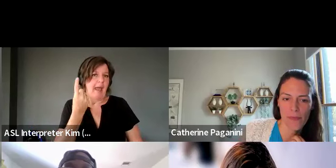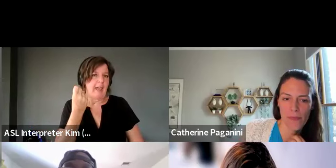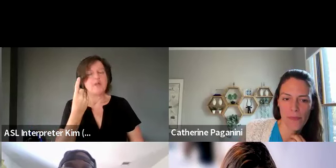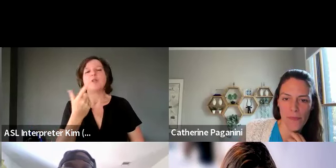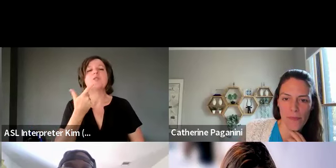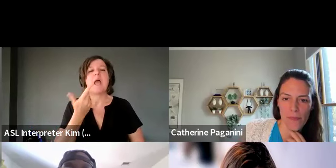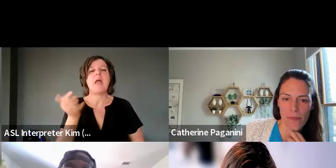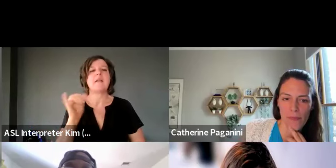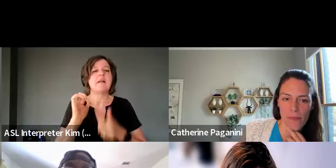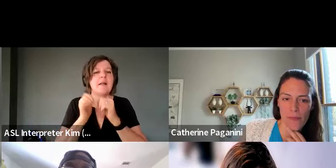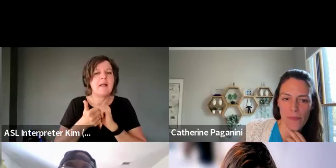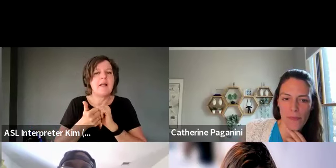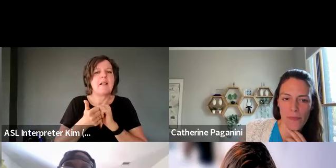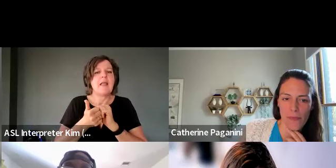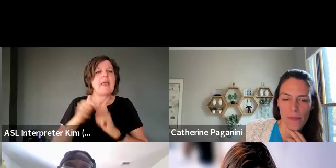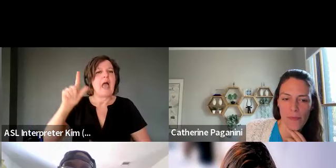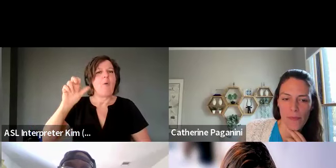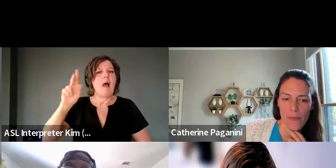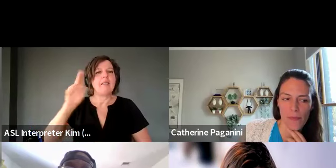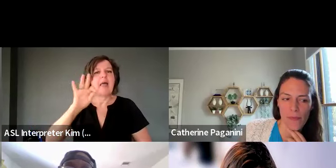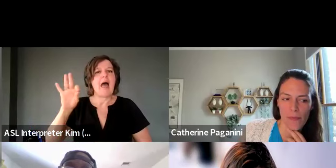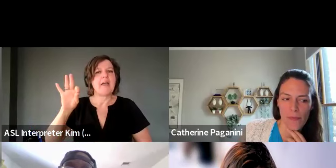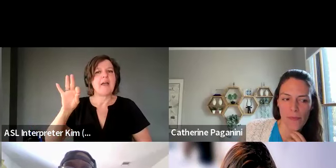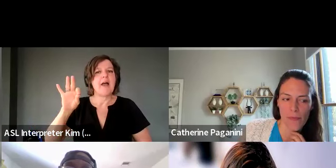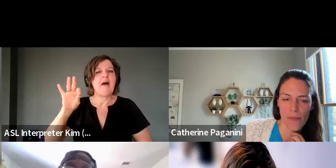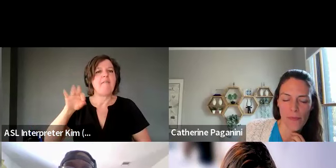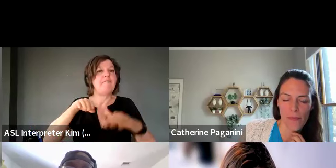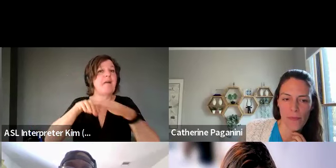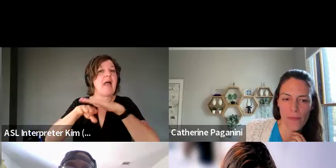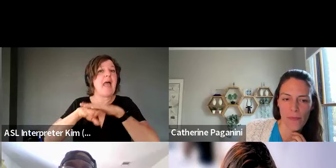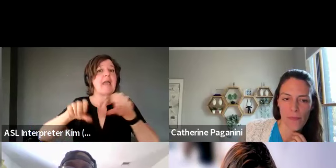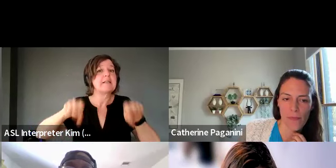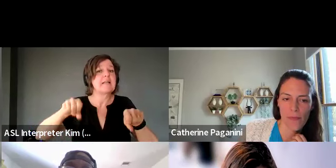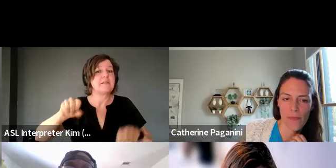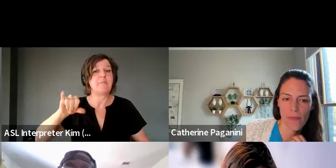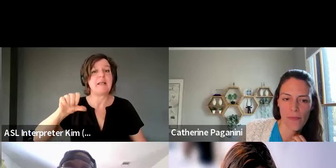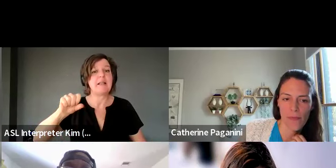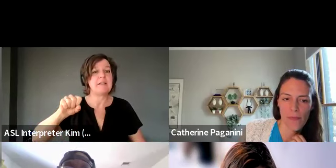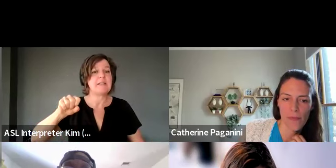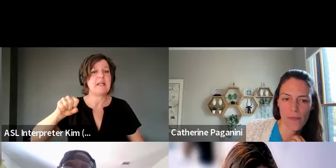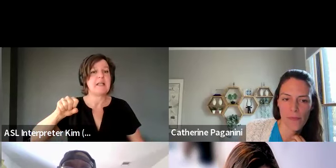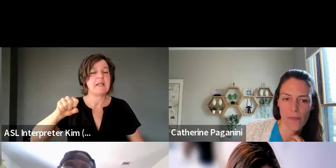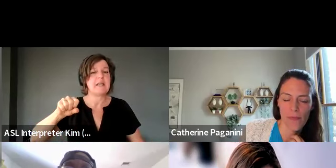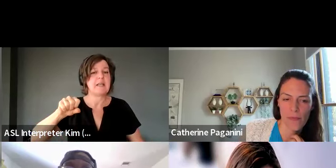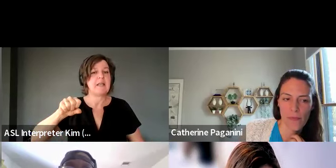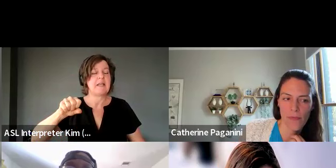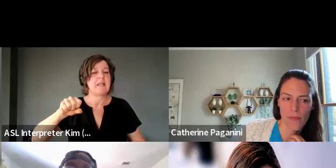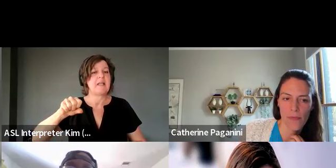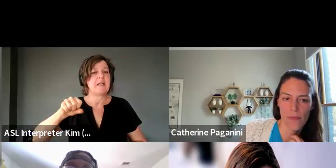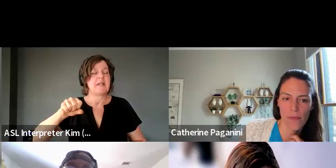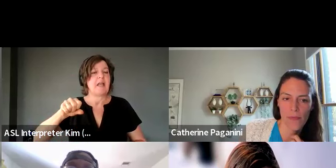how lack of like accessibility is hindering people to